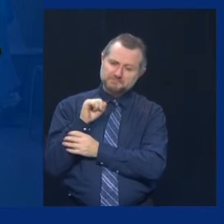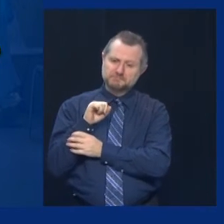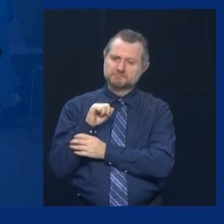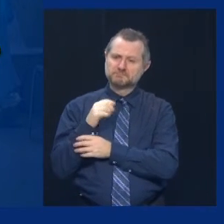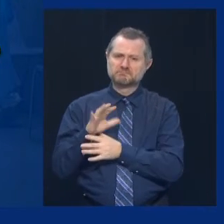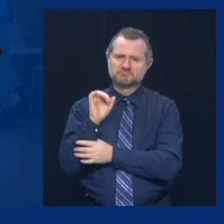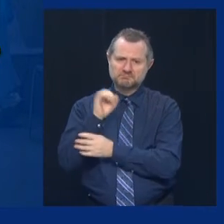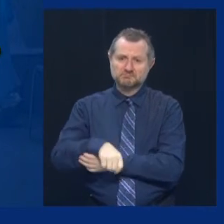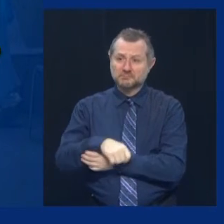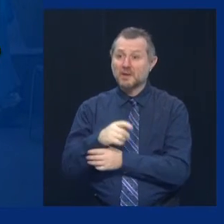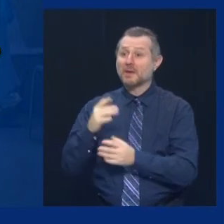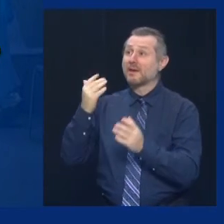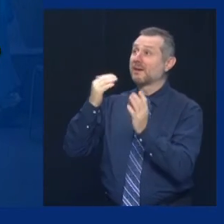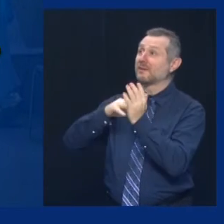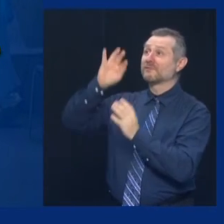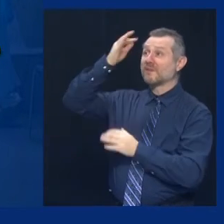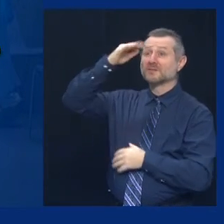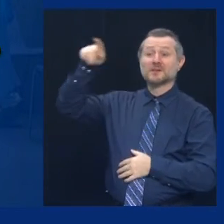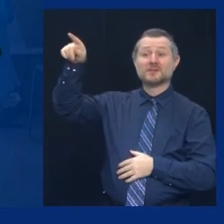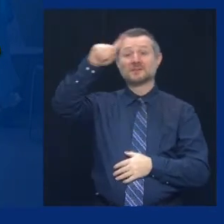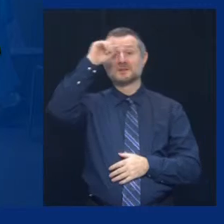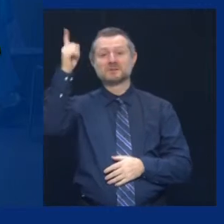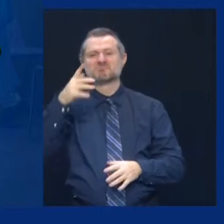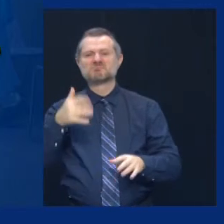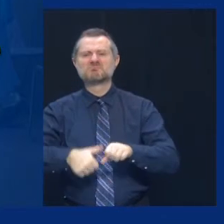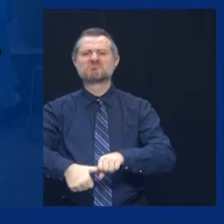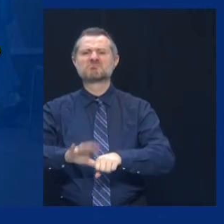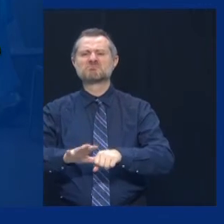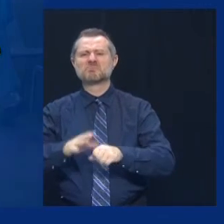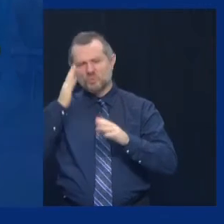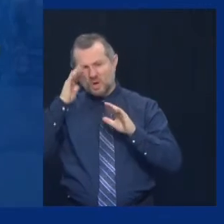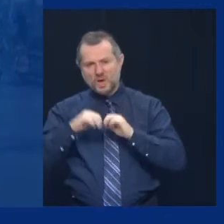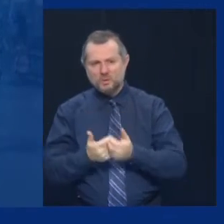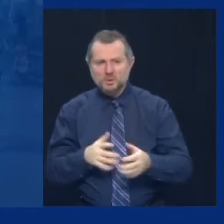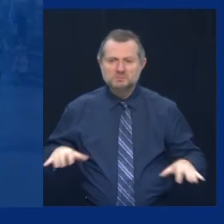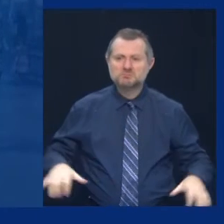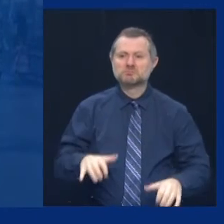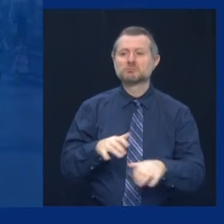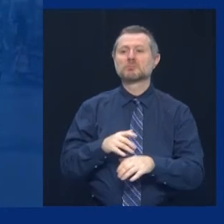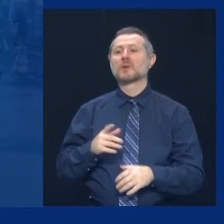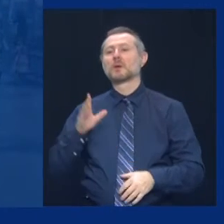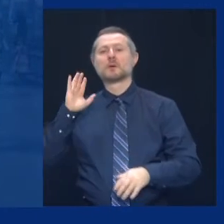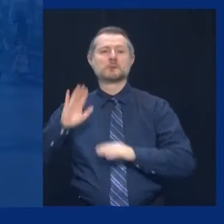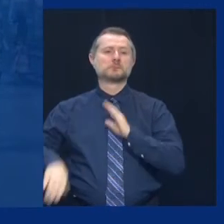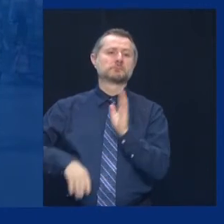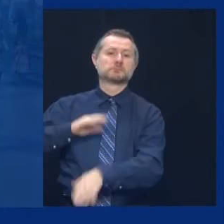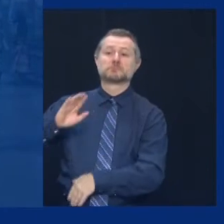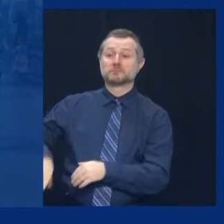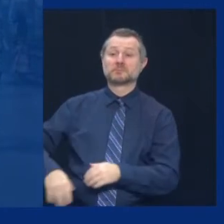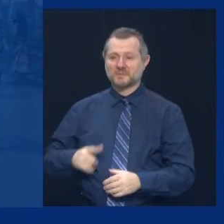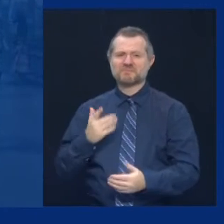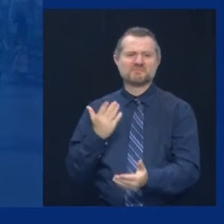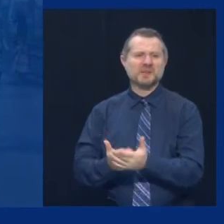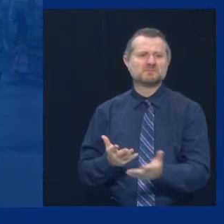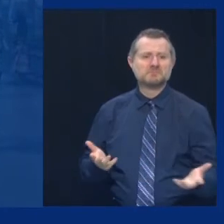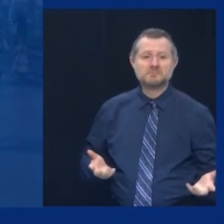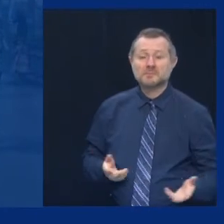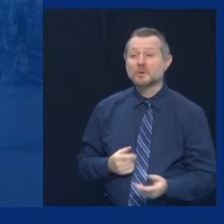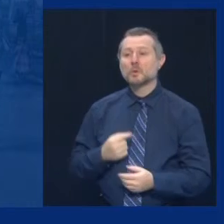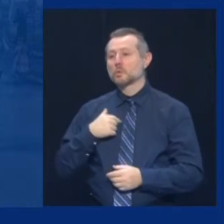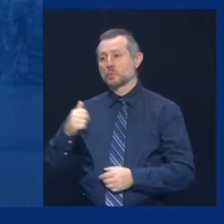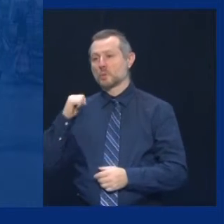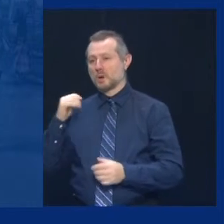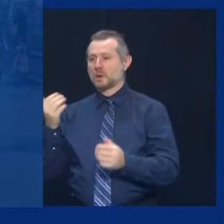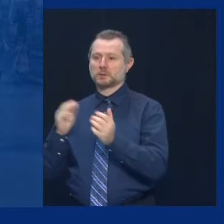negligence. That is a fact. And we're not going to be victimized again. There are 3